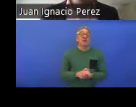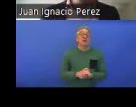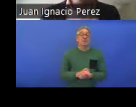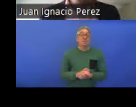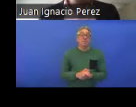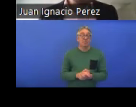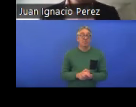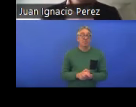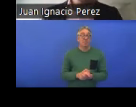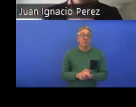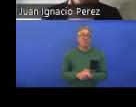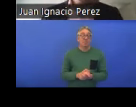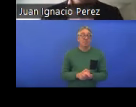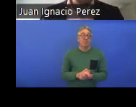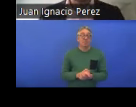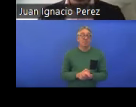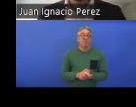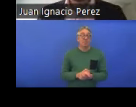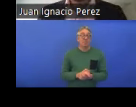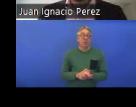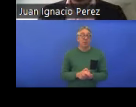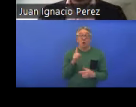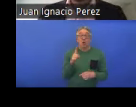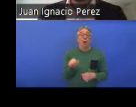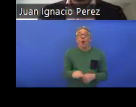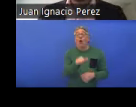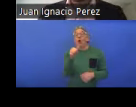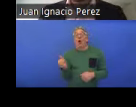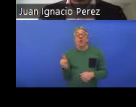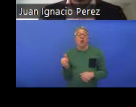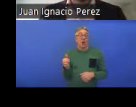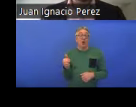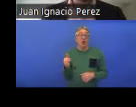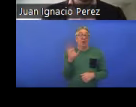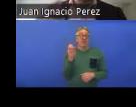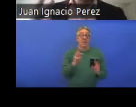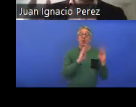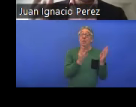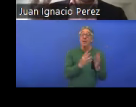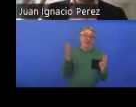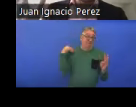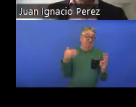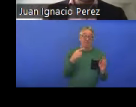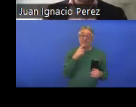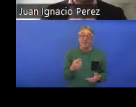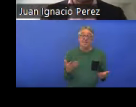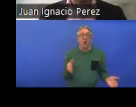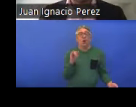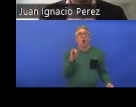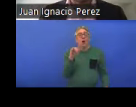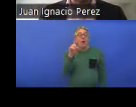of the jurisprudence of the CPD committee. IDA has